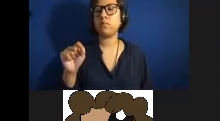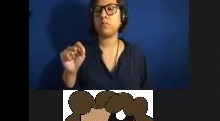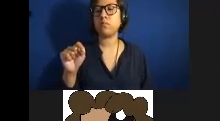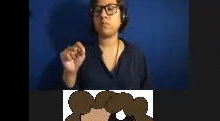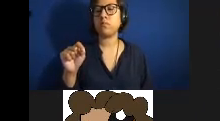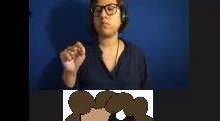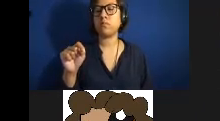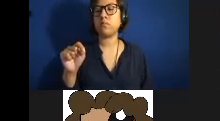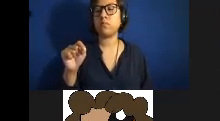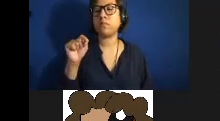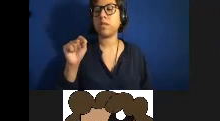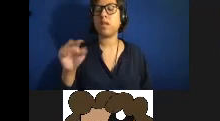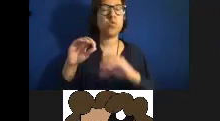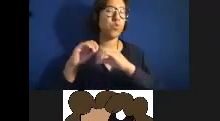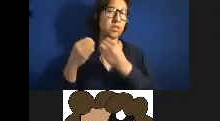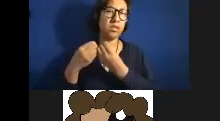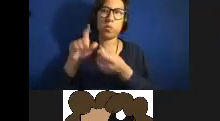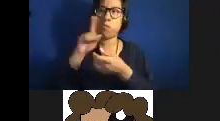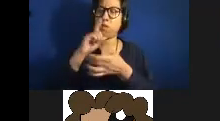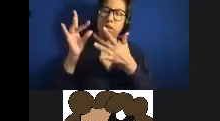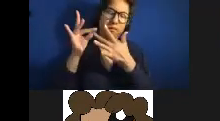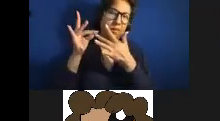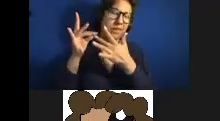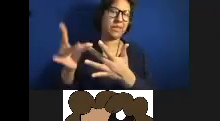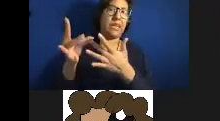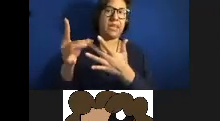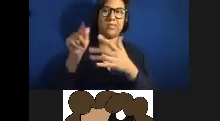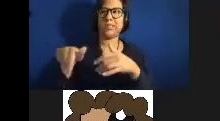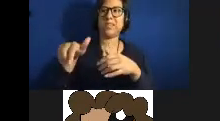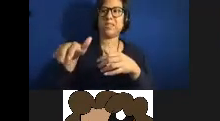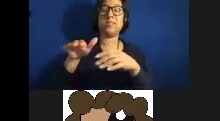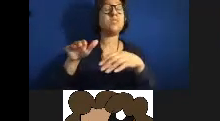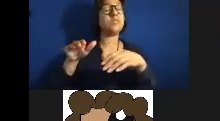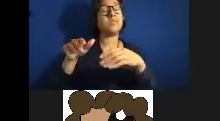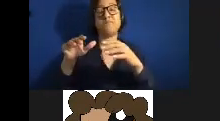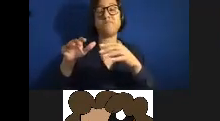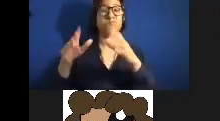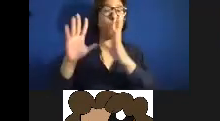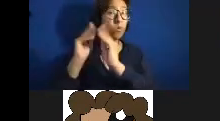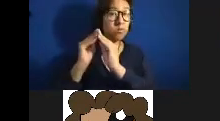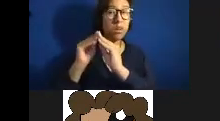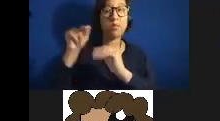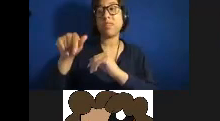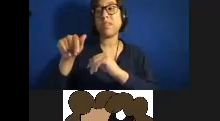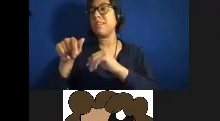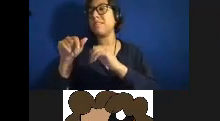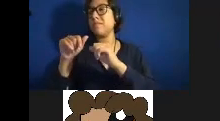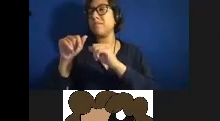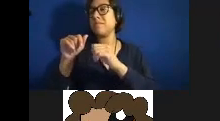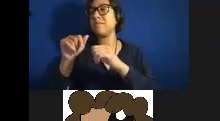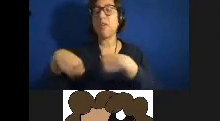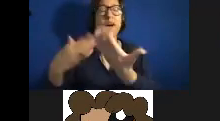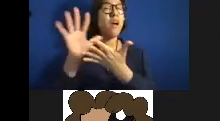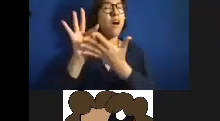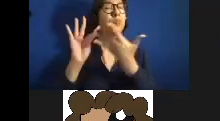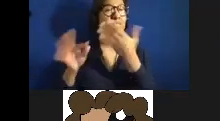has been a leader in this space. You know, community alternatives to 911 is